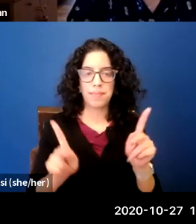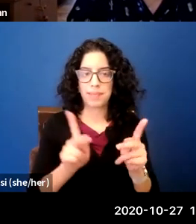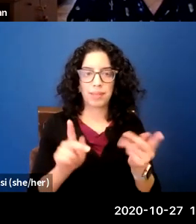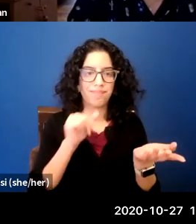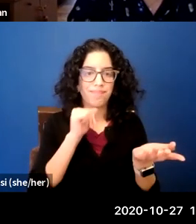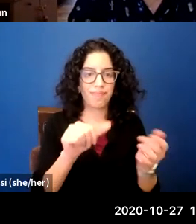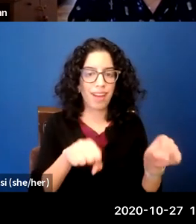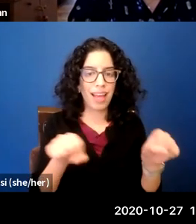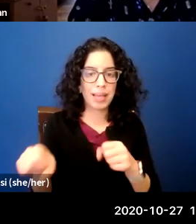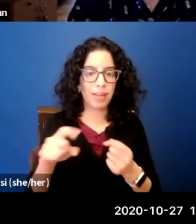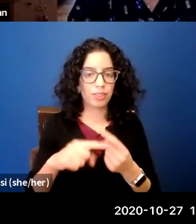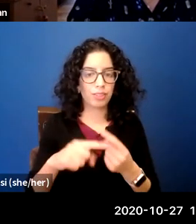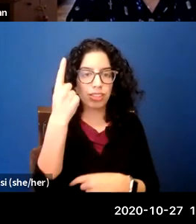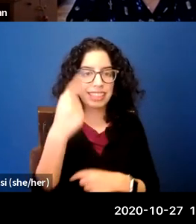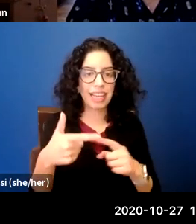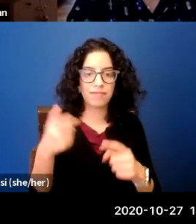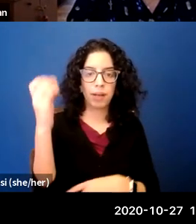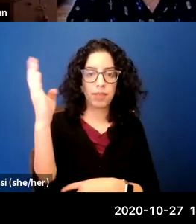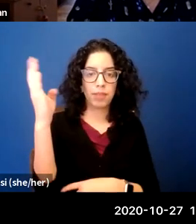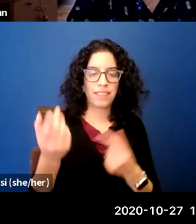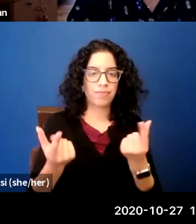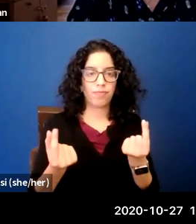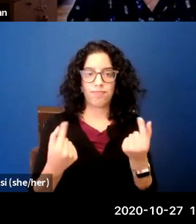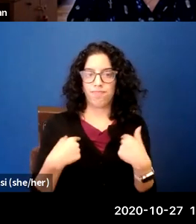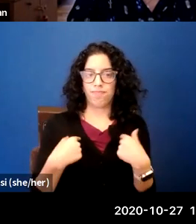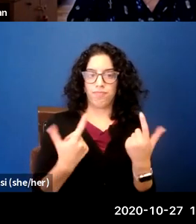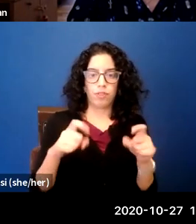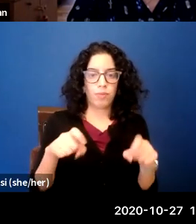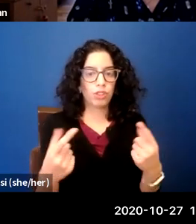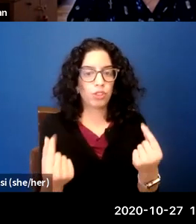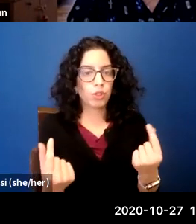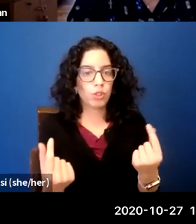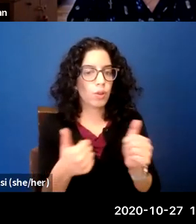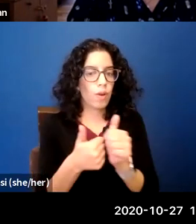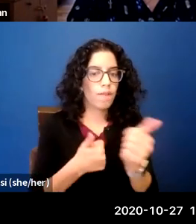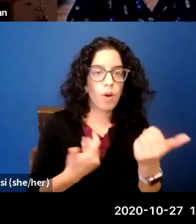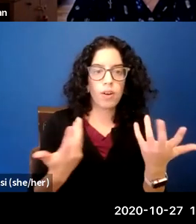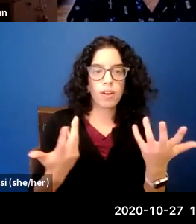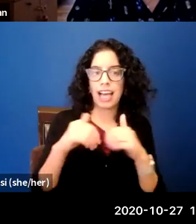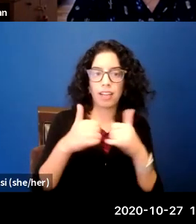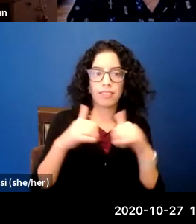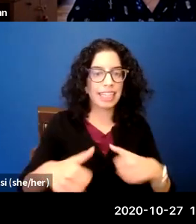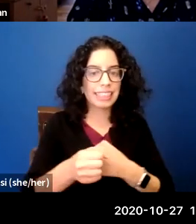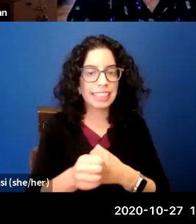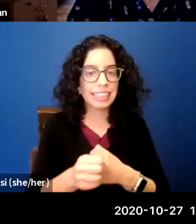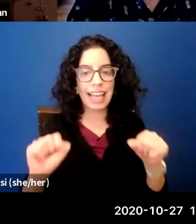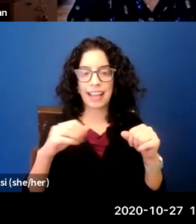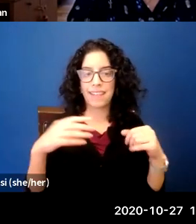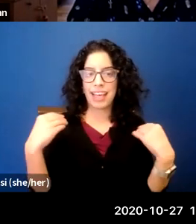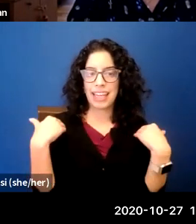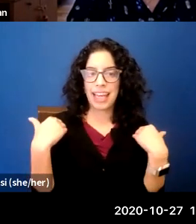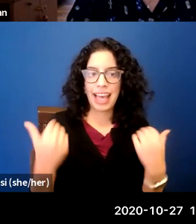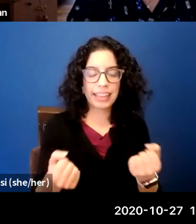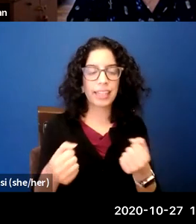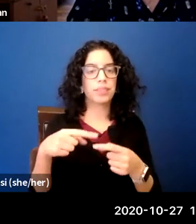We have received many complaints from deaf and hard of hearing people unable to understand from the briefings what they are